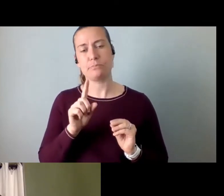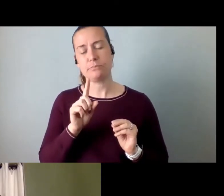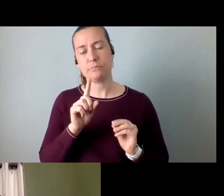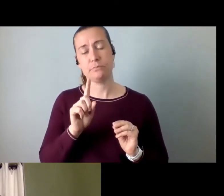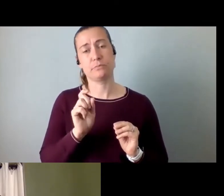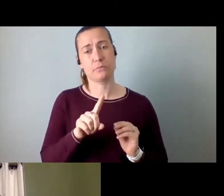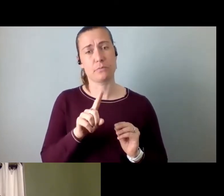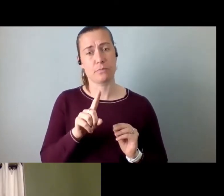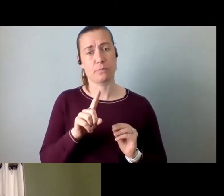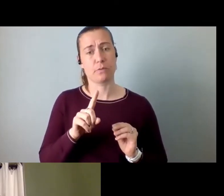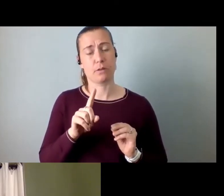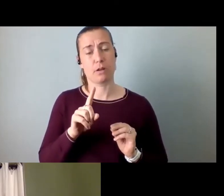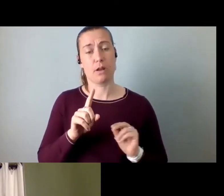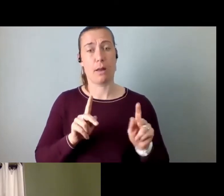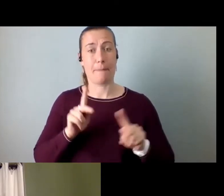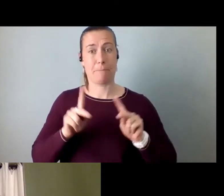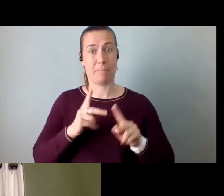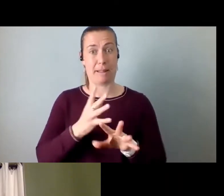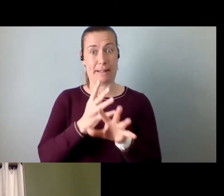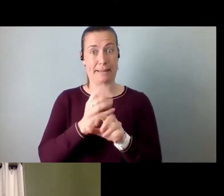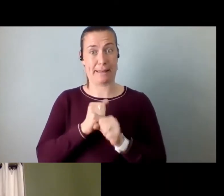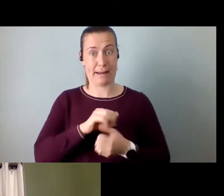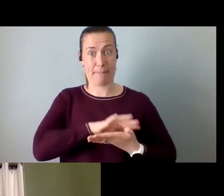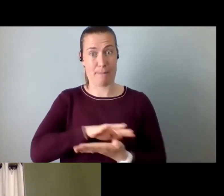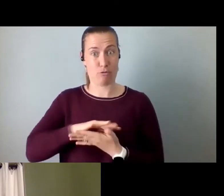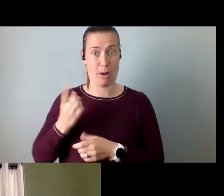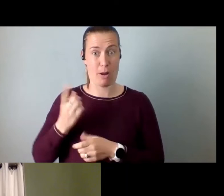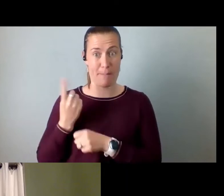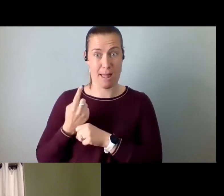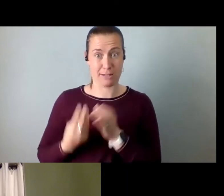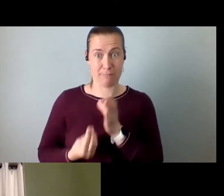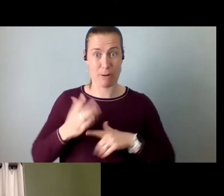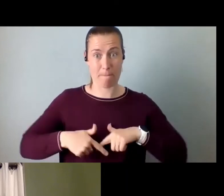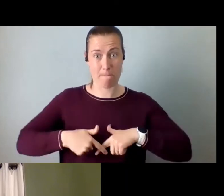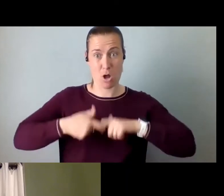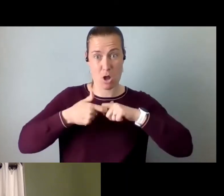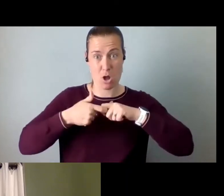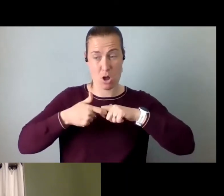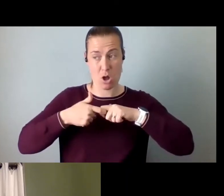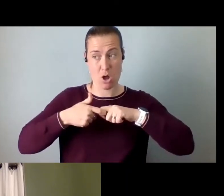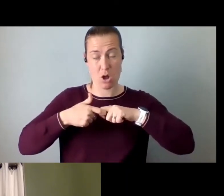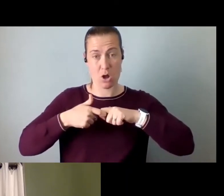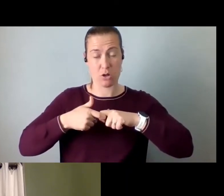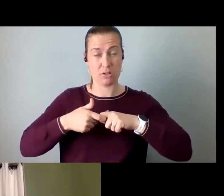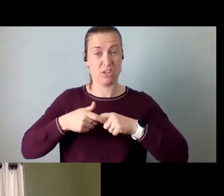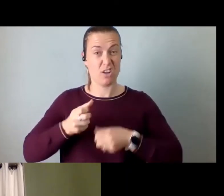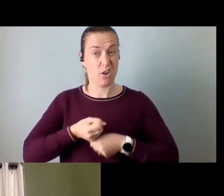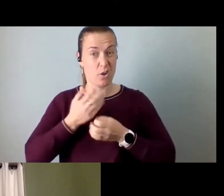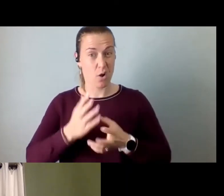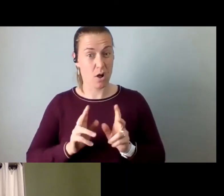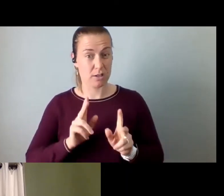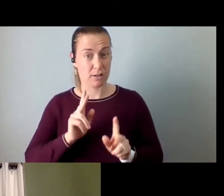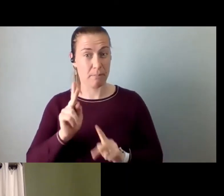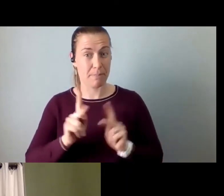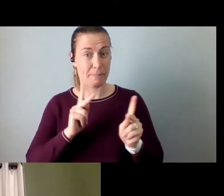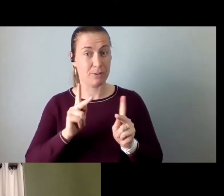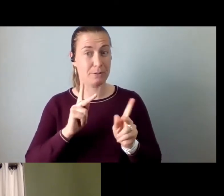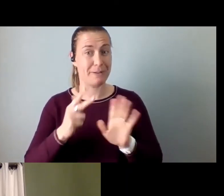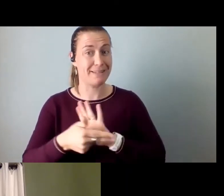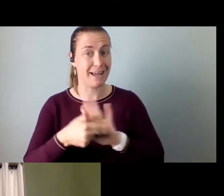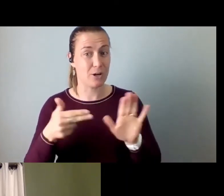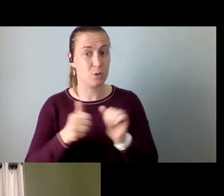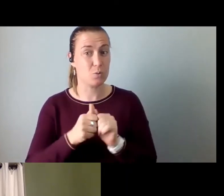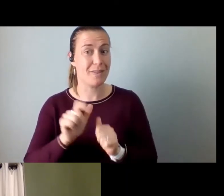the pause in people getting mammograms last spring cause people to be diagnosed with later stage